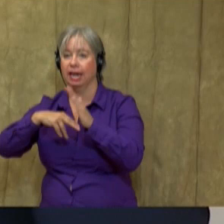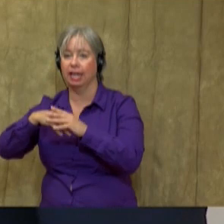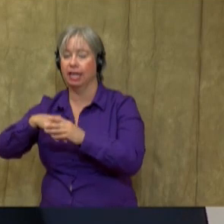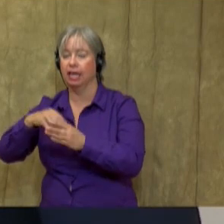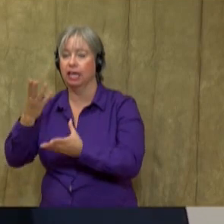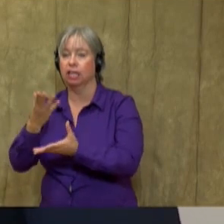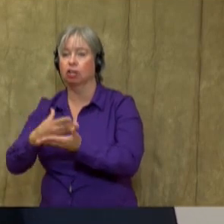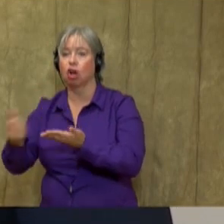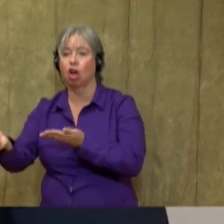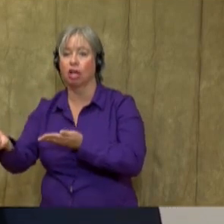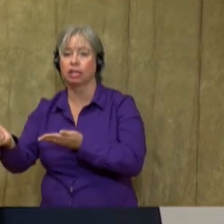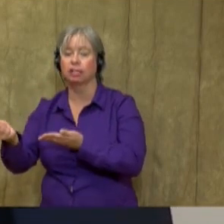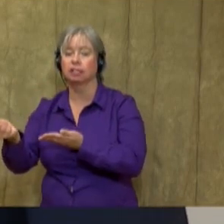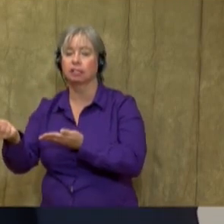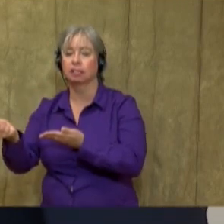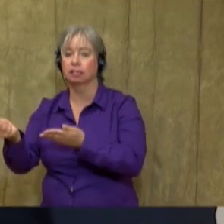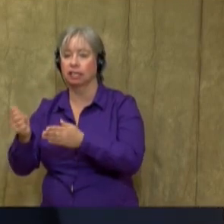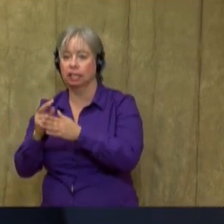that cube,